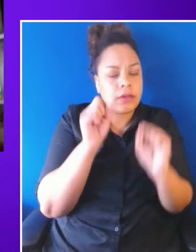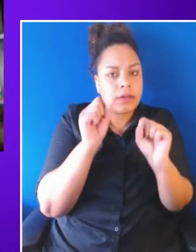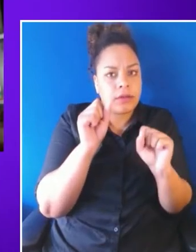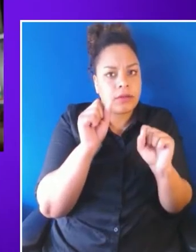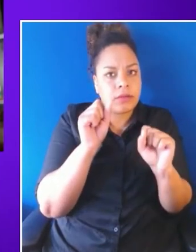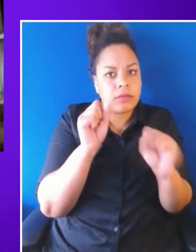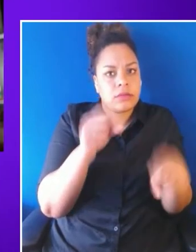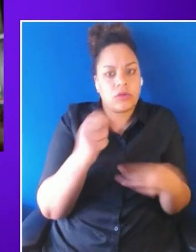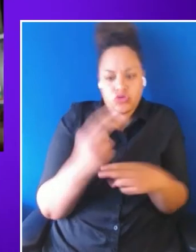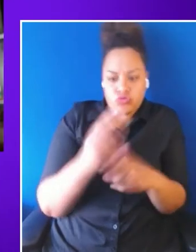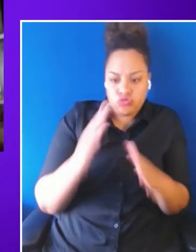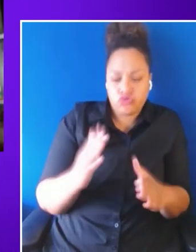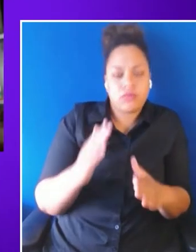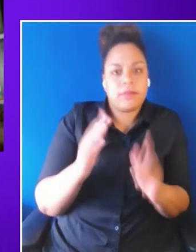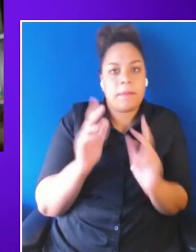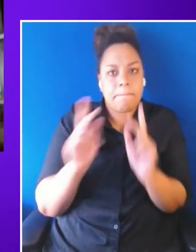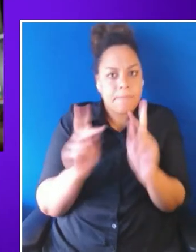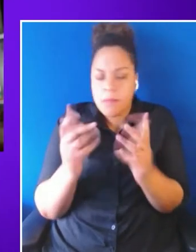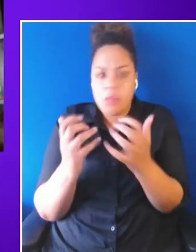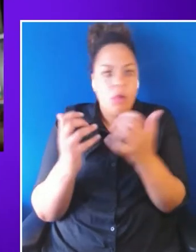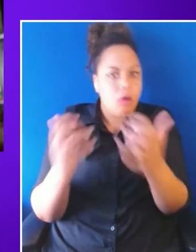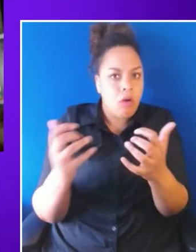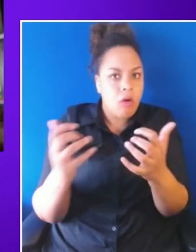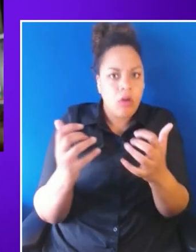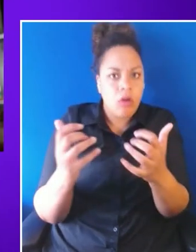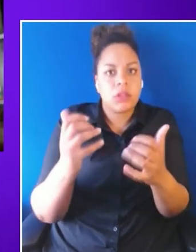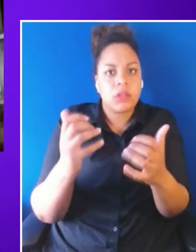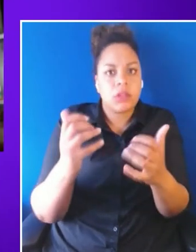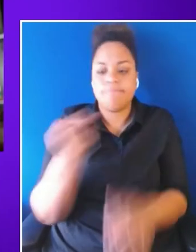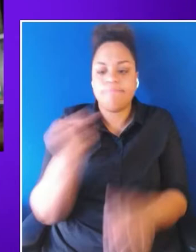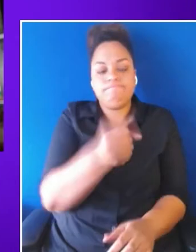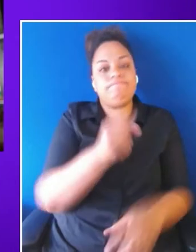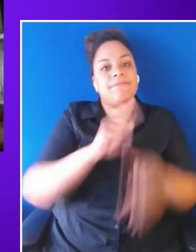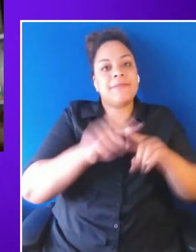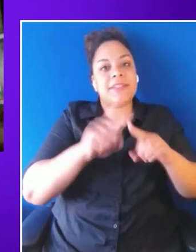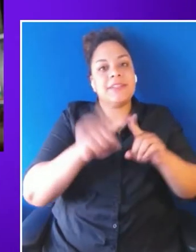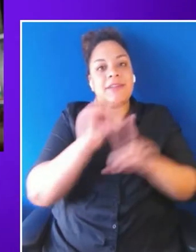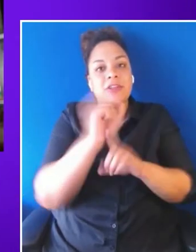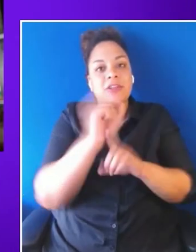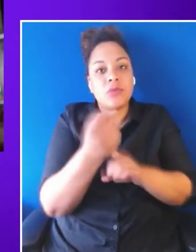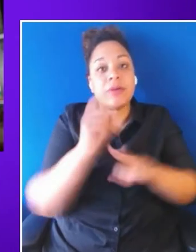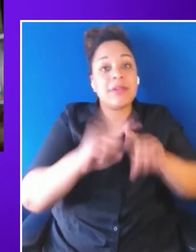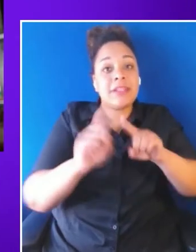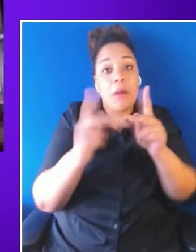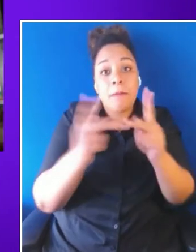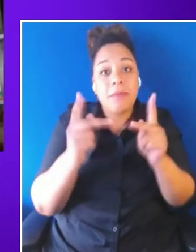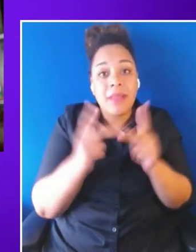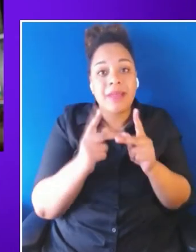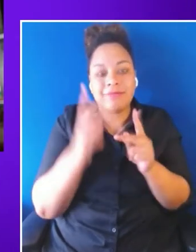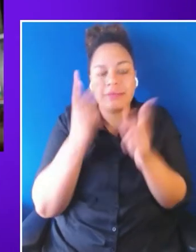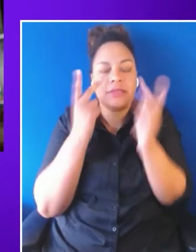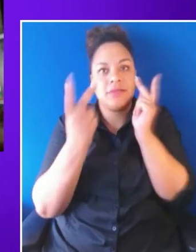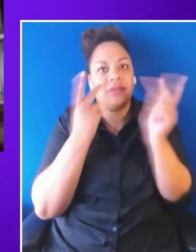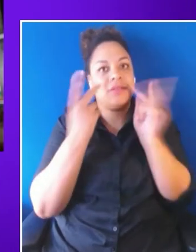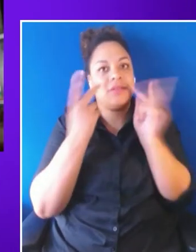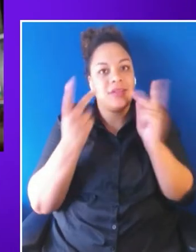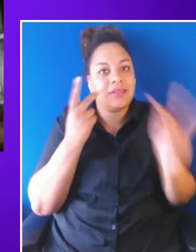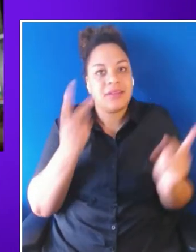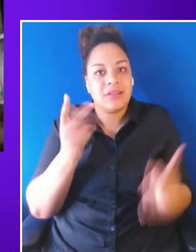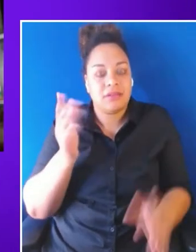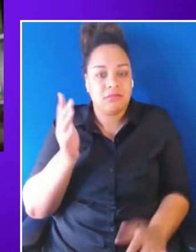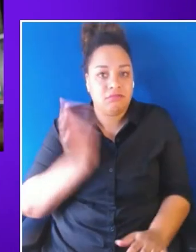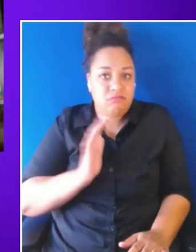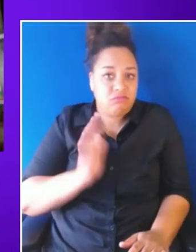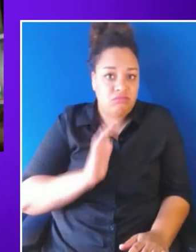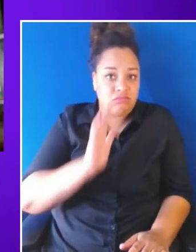people, the audience in situations and places that they are never been aware of, or they could